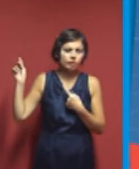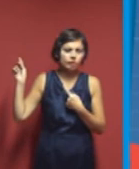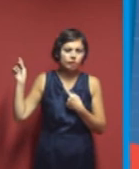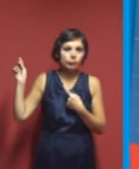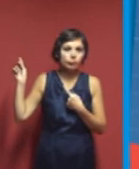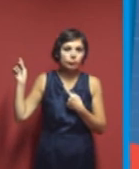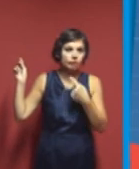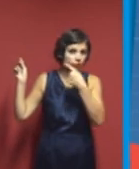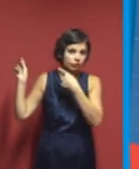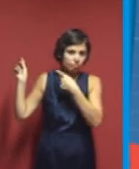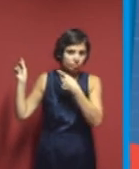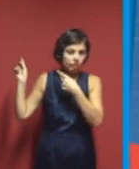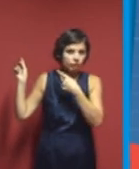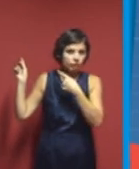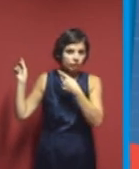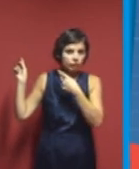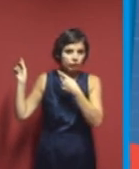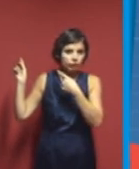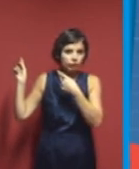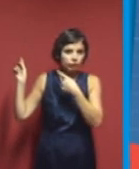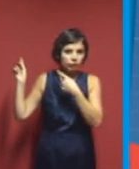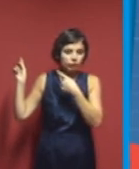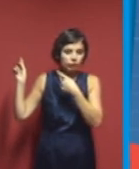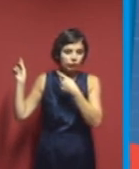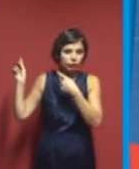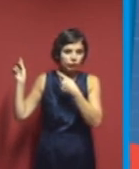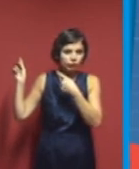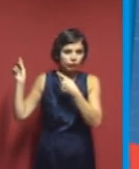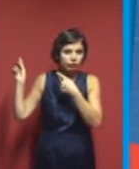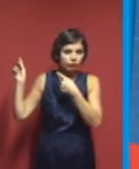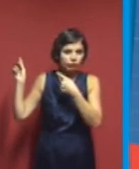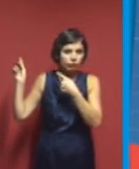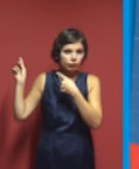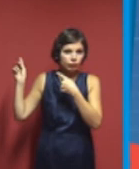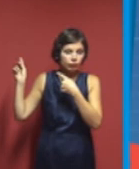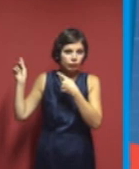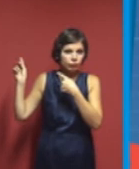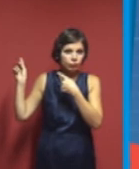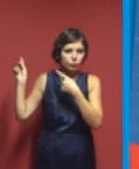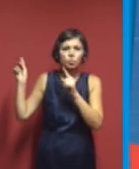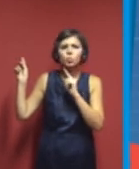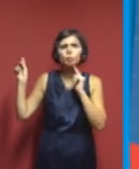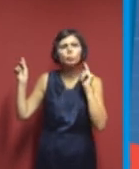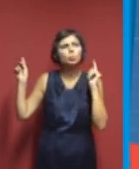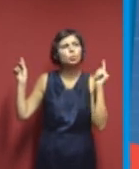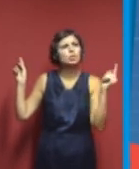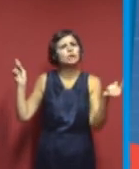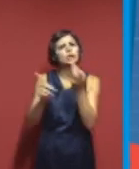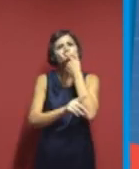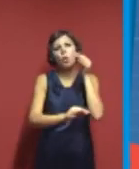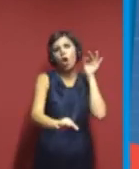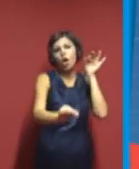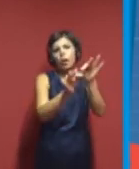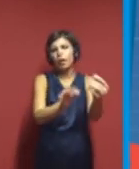commercial things, the pretty ones, the ugly ones, the scientific ones, the rest of them, they all end up in this condition at the end.